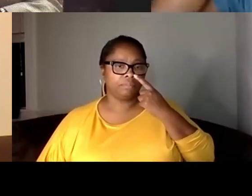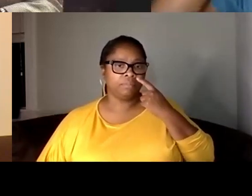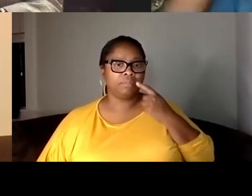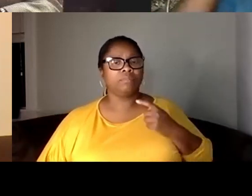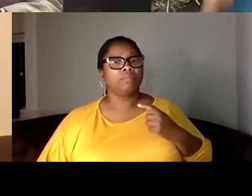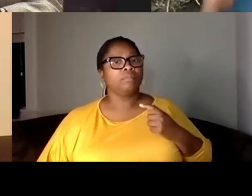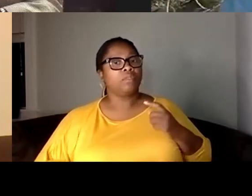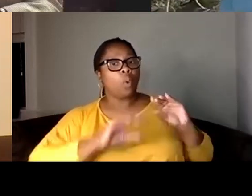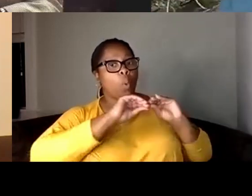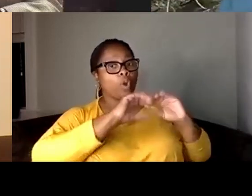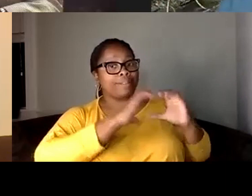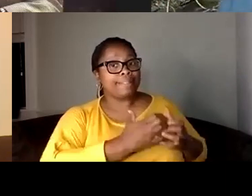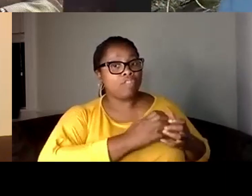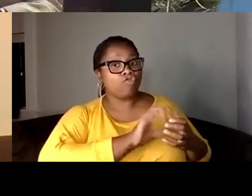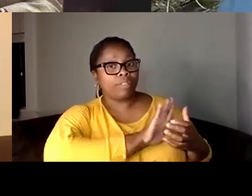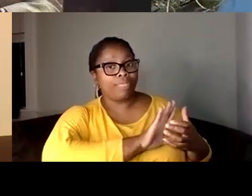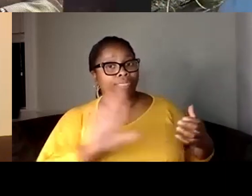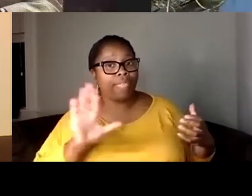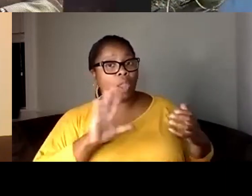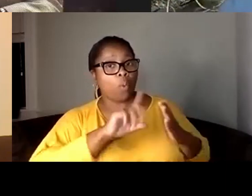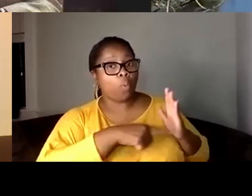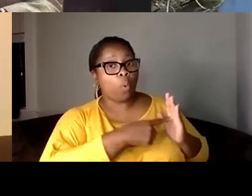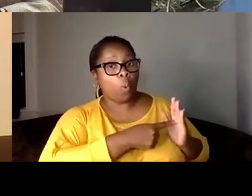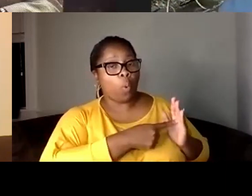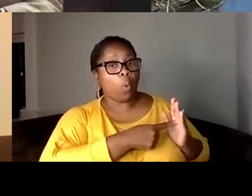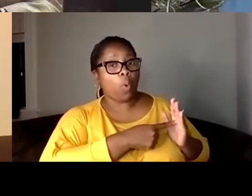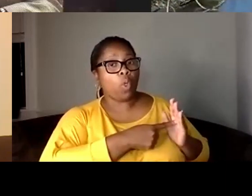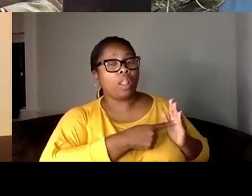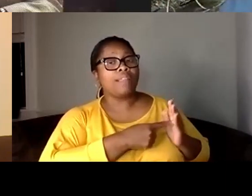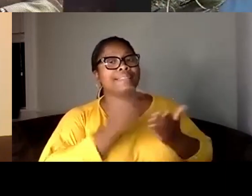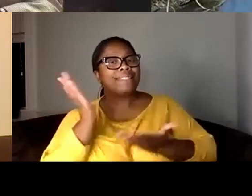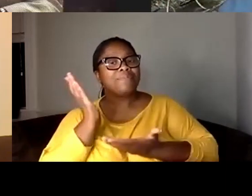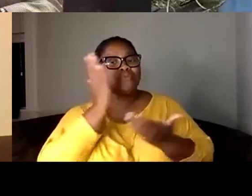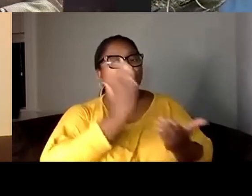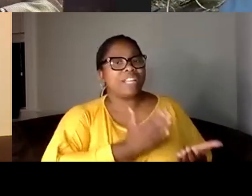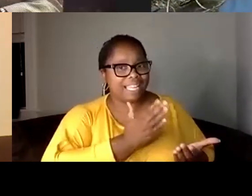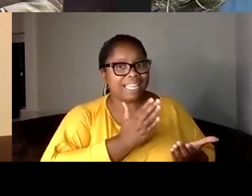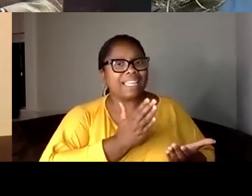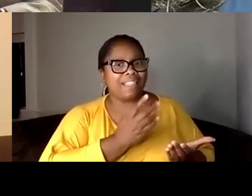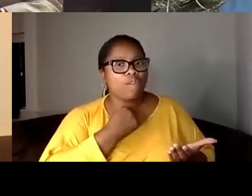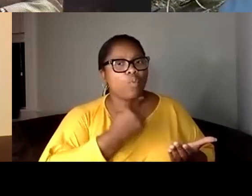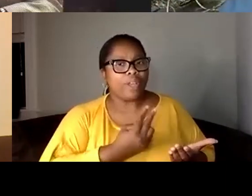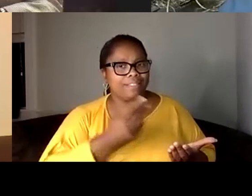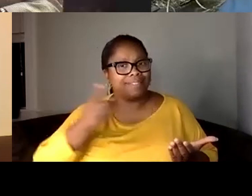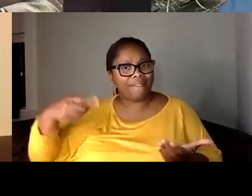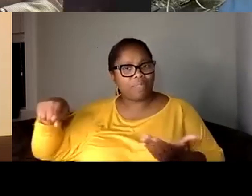in this process is bringing families' voices to that. Oftentimes it's really hard